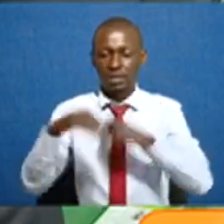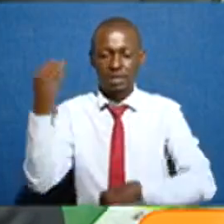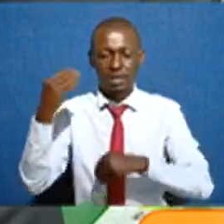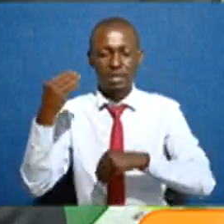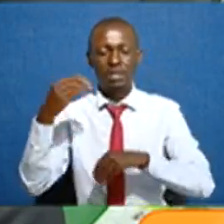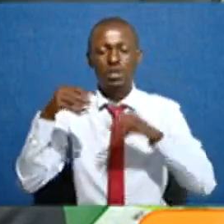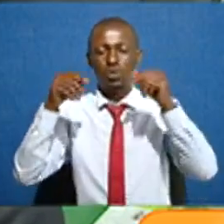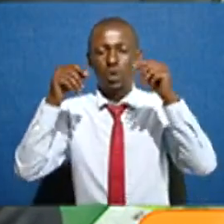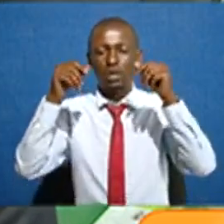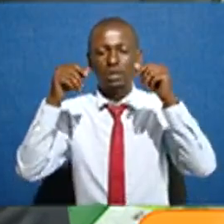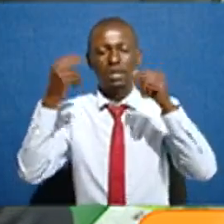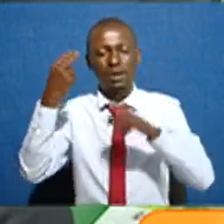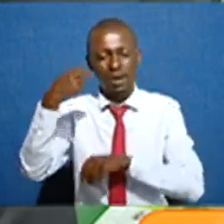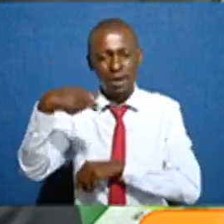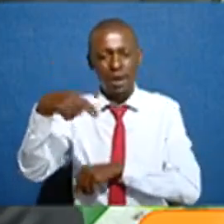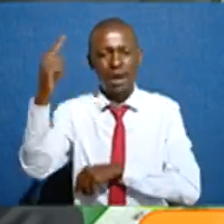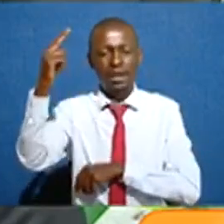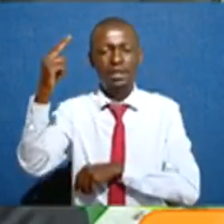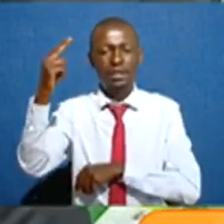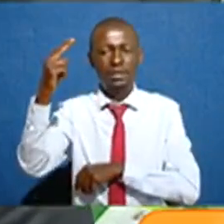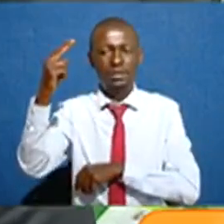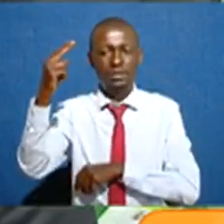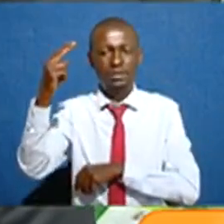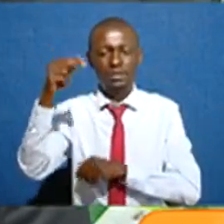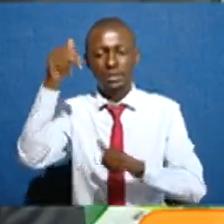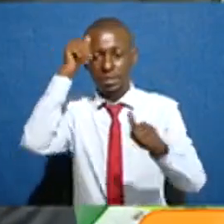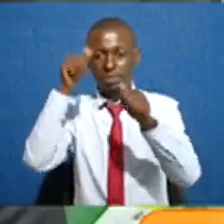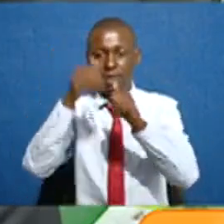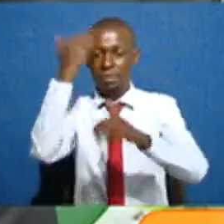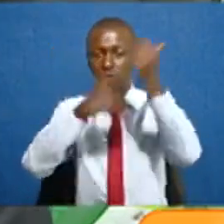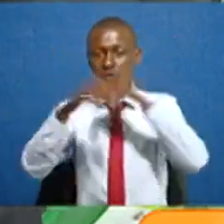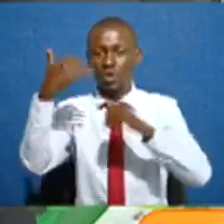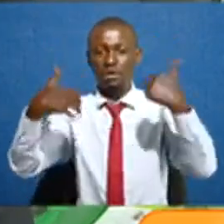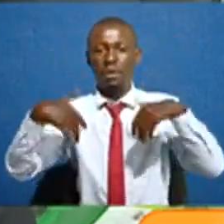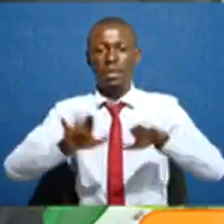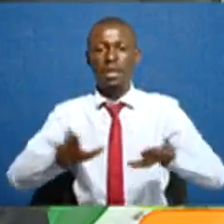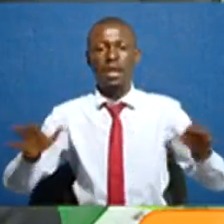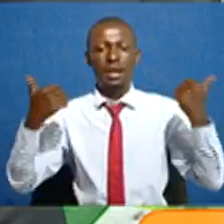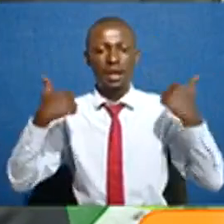high quality produce. Remember, university also has a farm. So we also produce